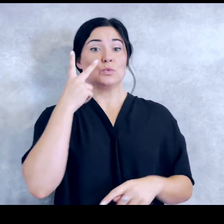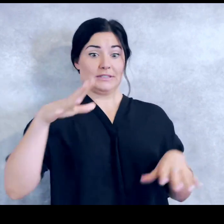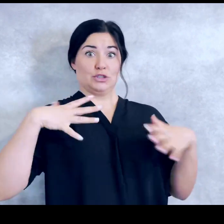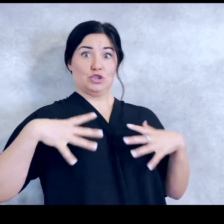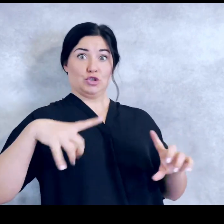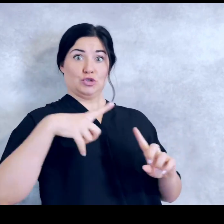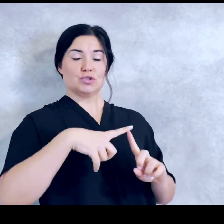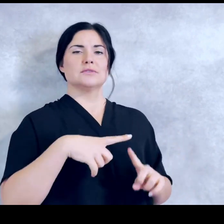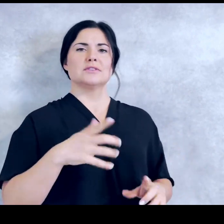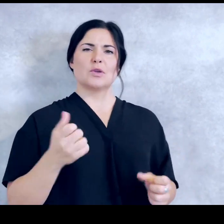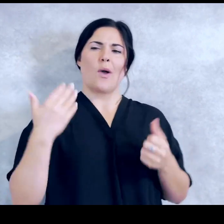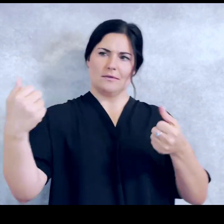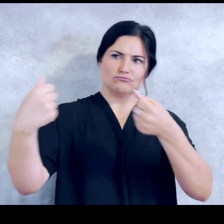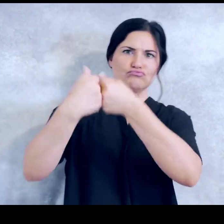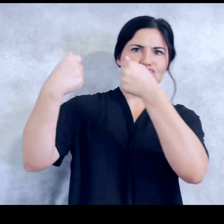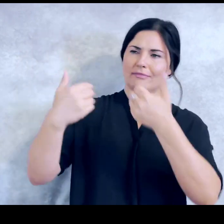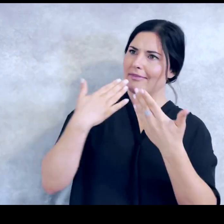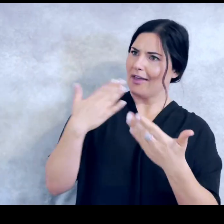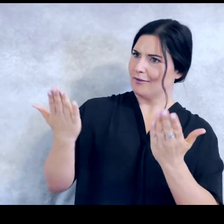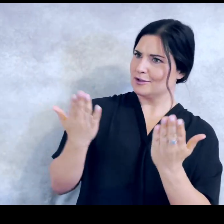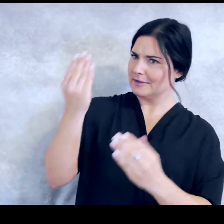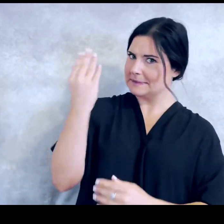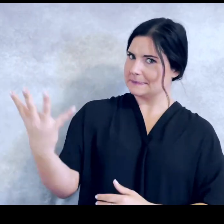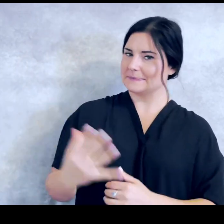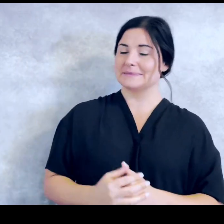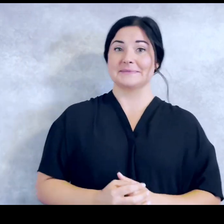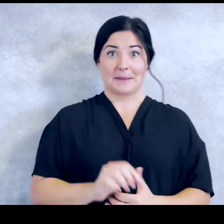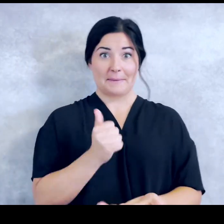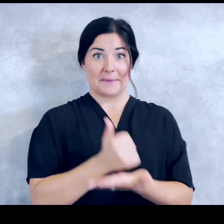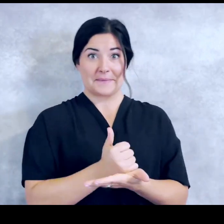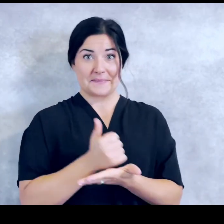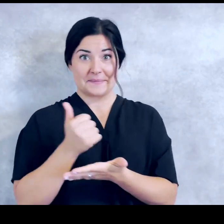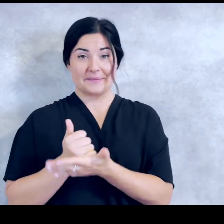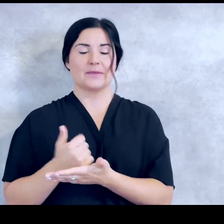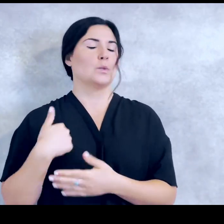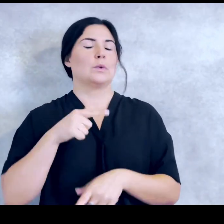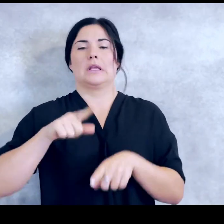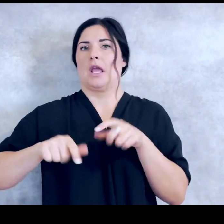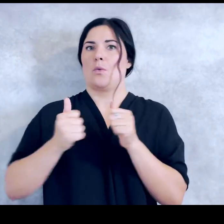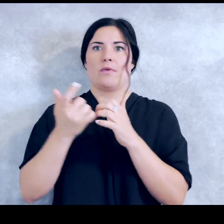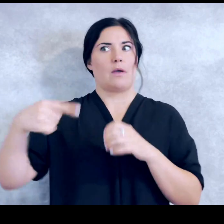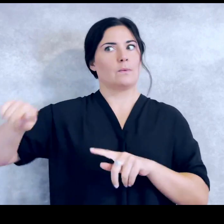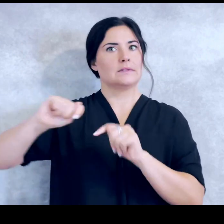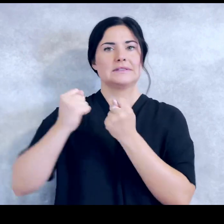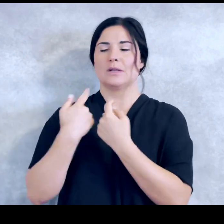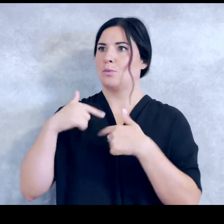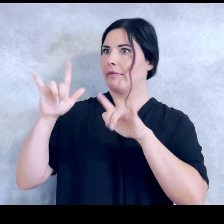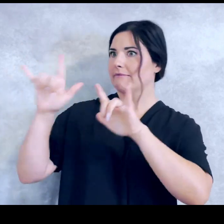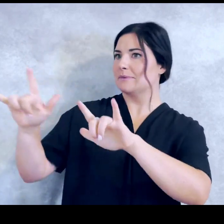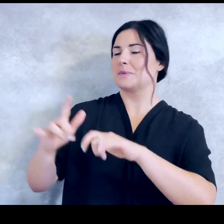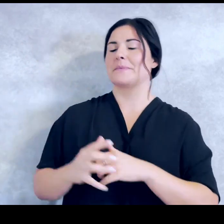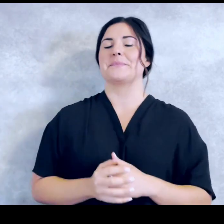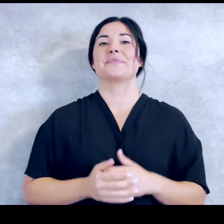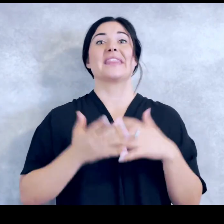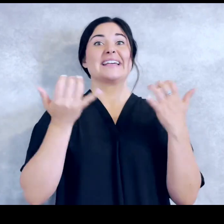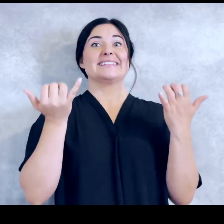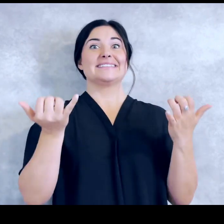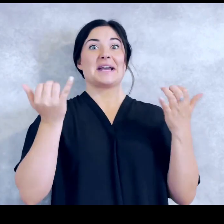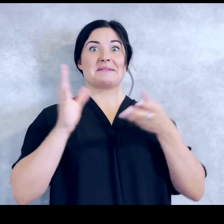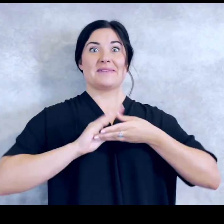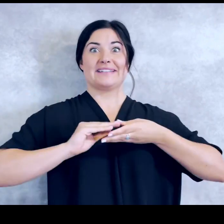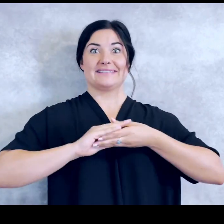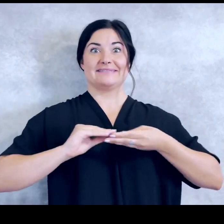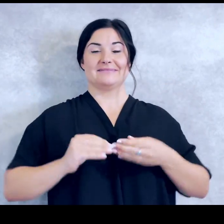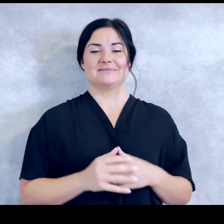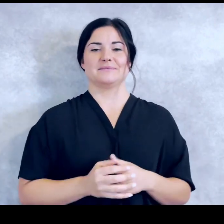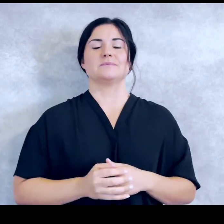you see somebody wearing one of these shirts, would you just give them a fist bump and thank them for serving? Amen? Amen. We can't do it without you. We love you.